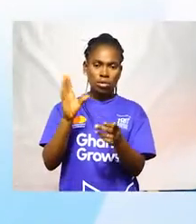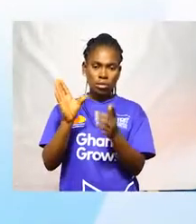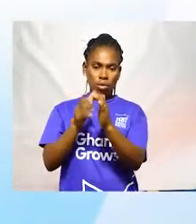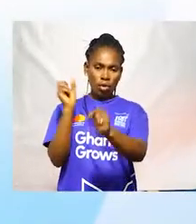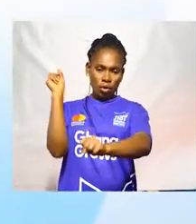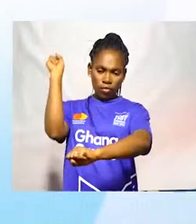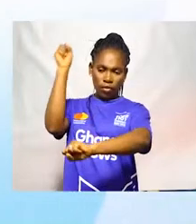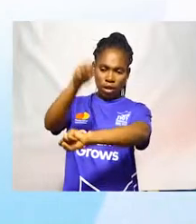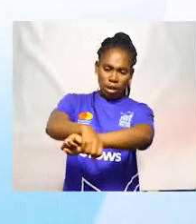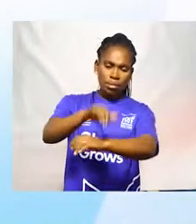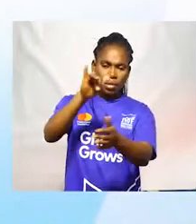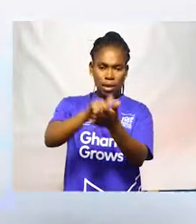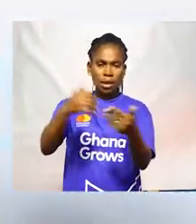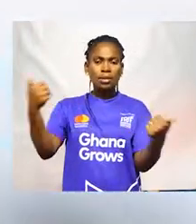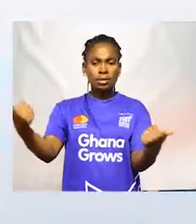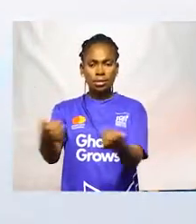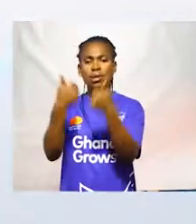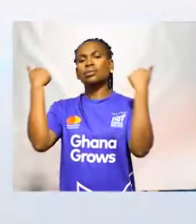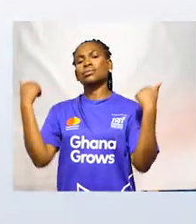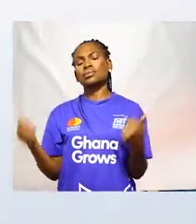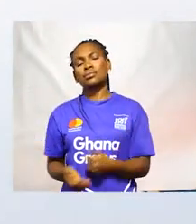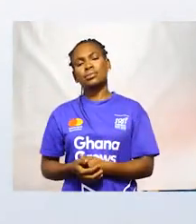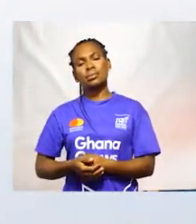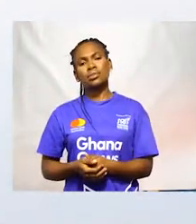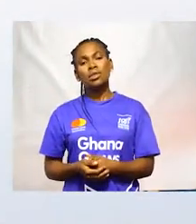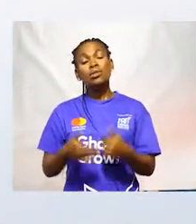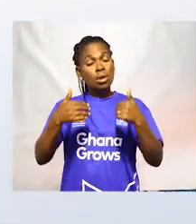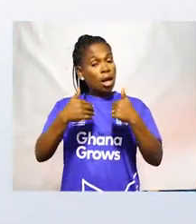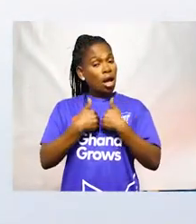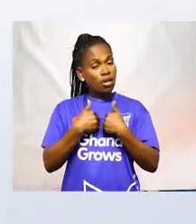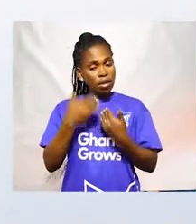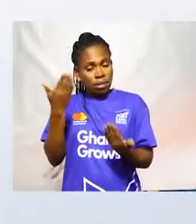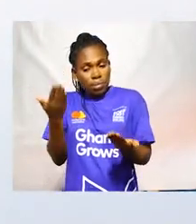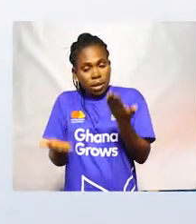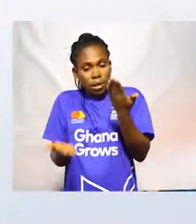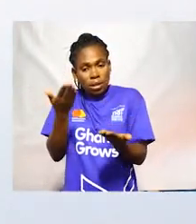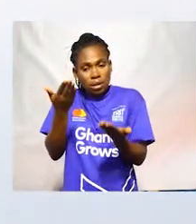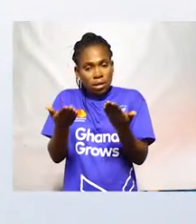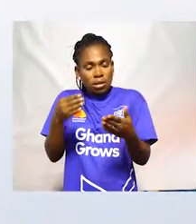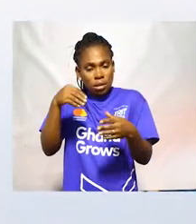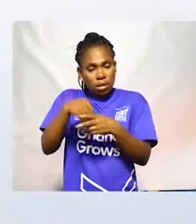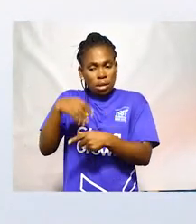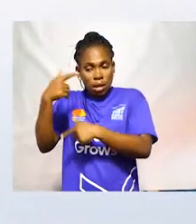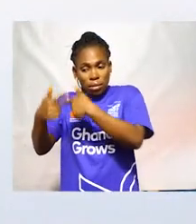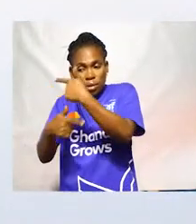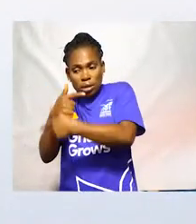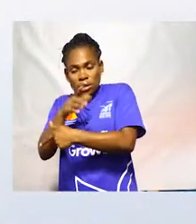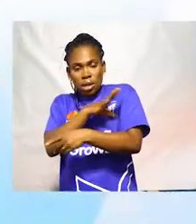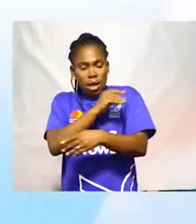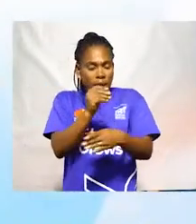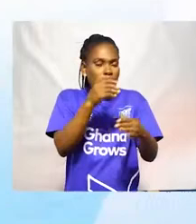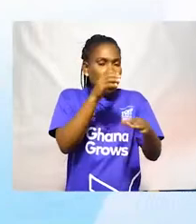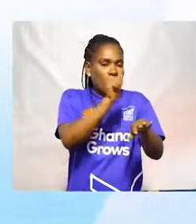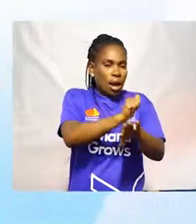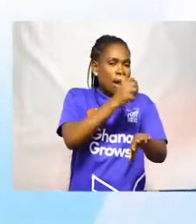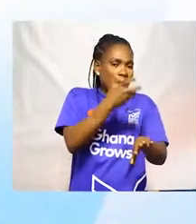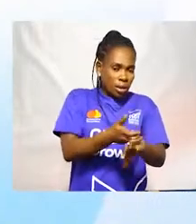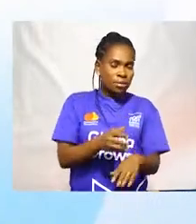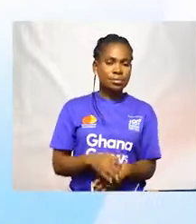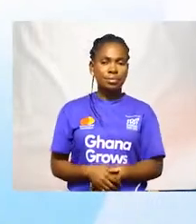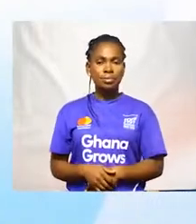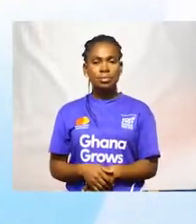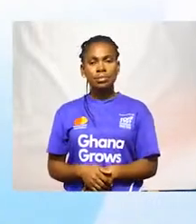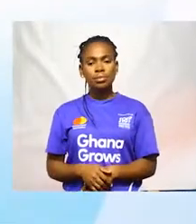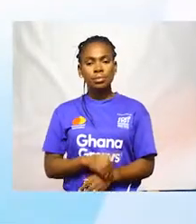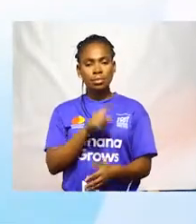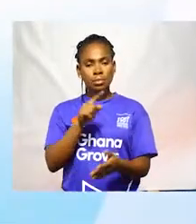things, these challenges that we face. So there has to be that balance between the grace and hard work. This is Springboard,